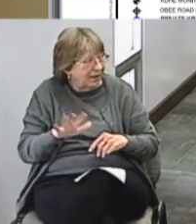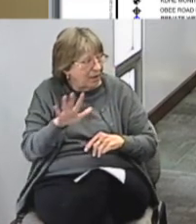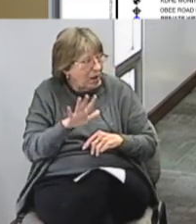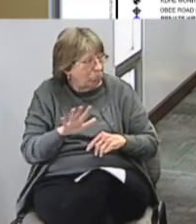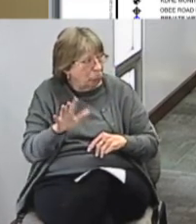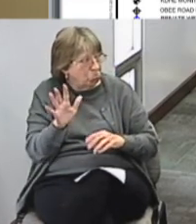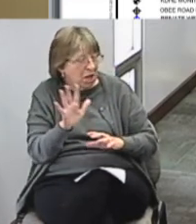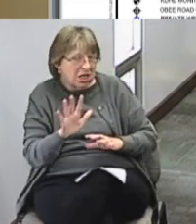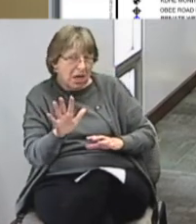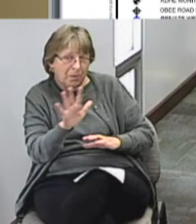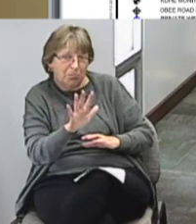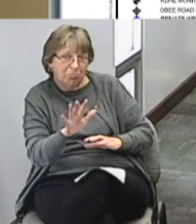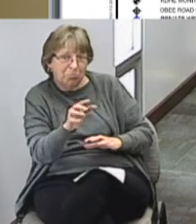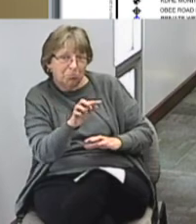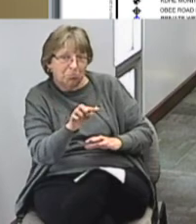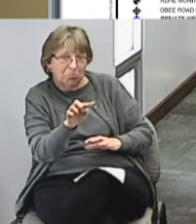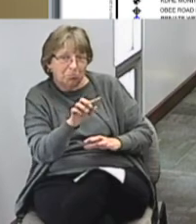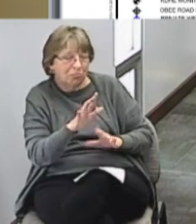right in this area.